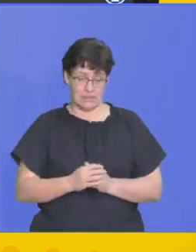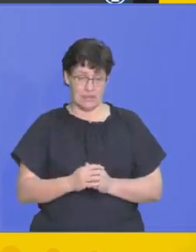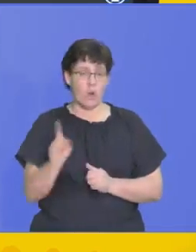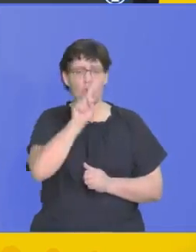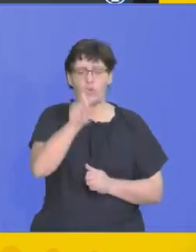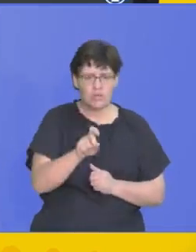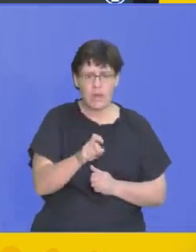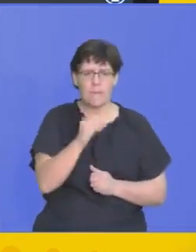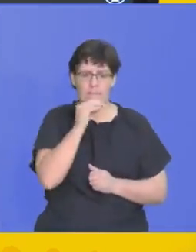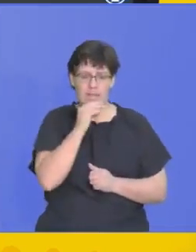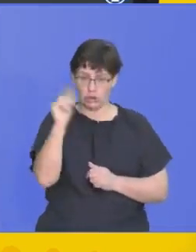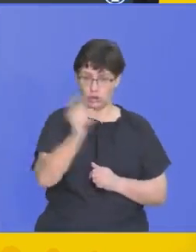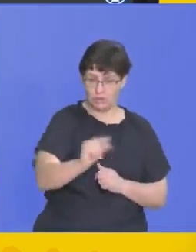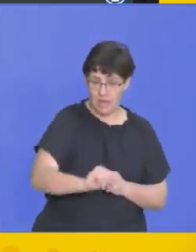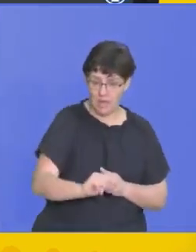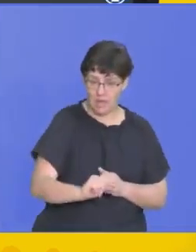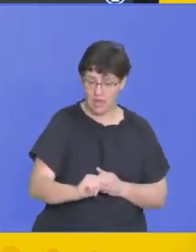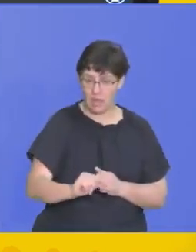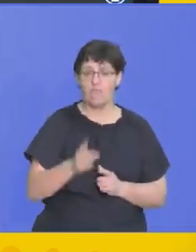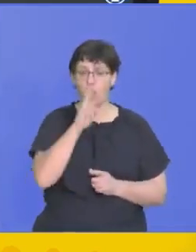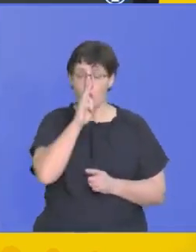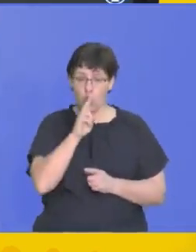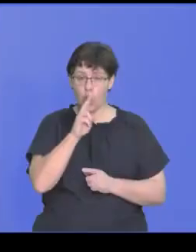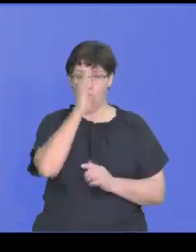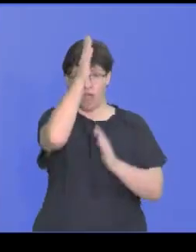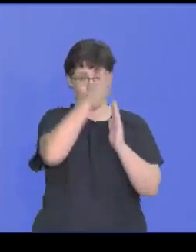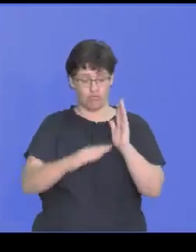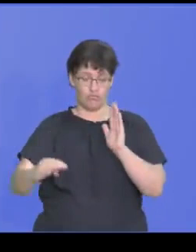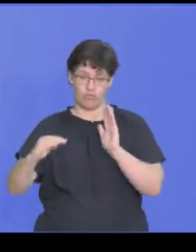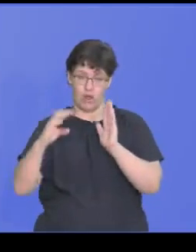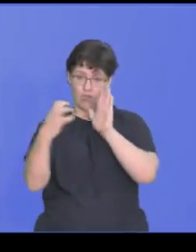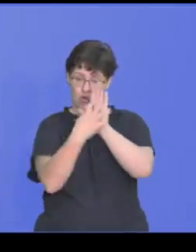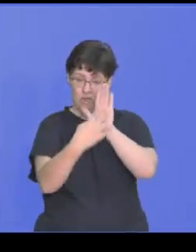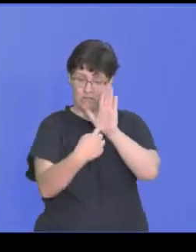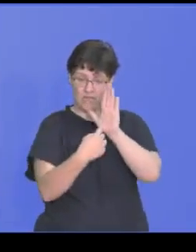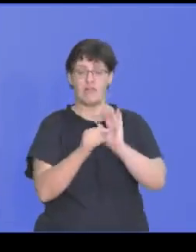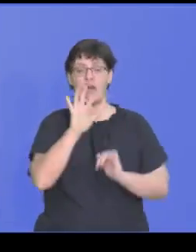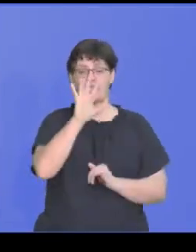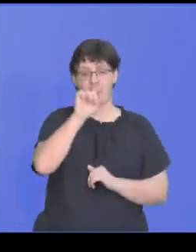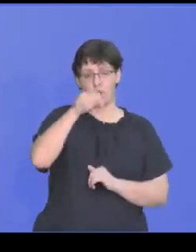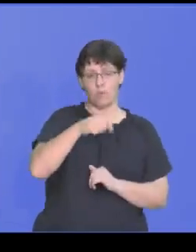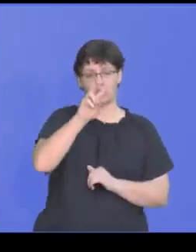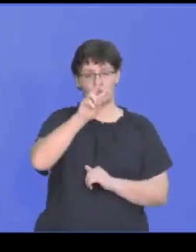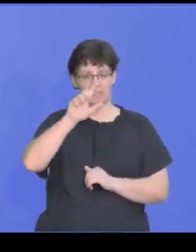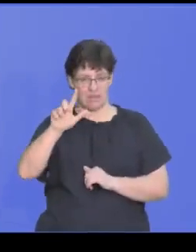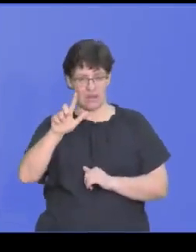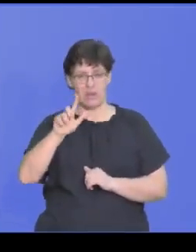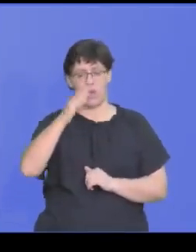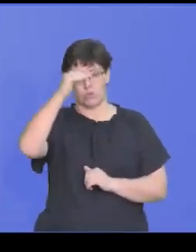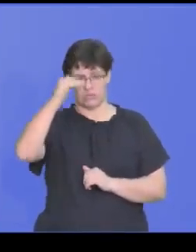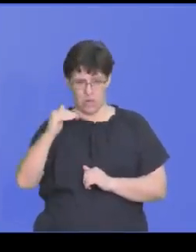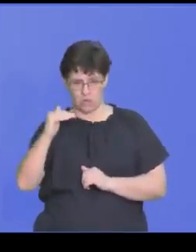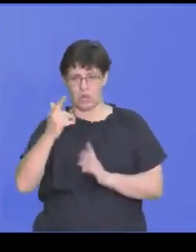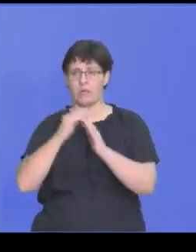And the question is, does it get cheaper? In fact, if I had to look at a graph of this, I would have my graph of like 5.27, go down a